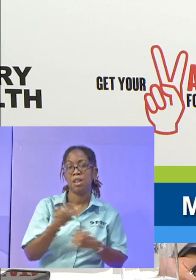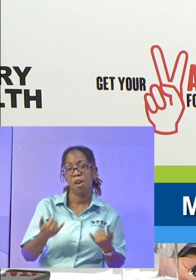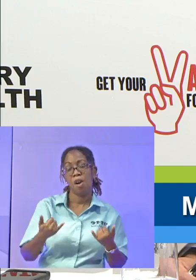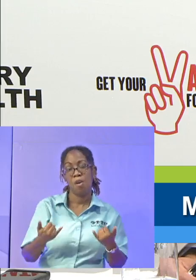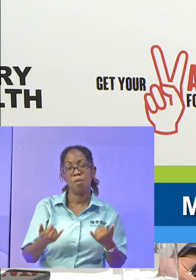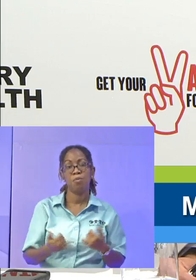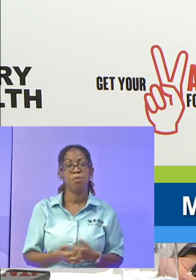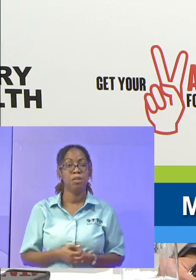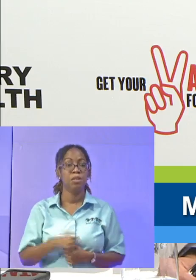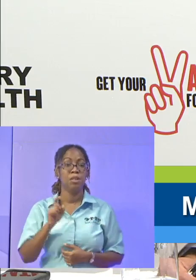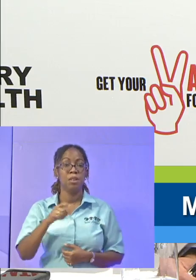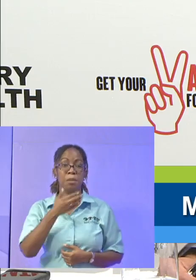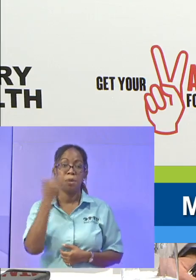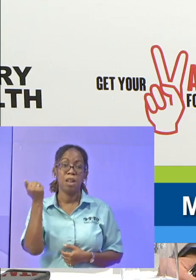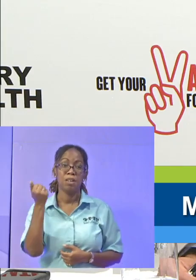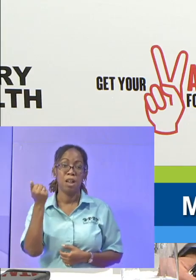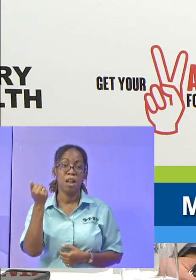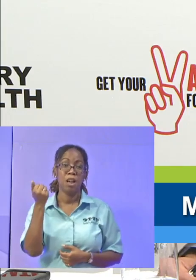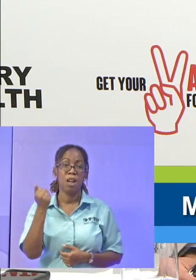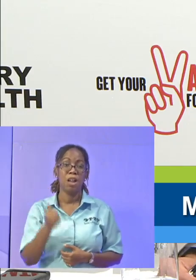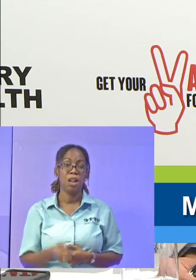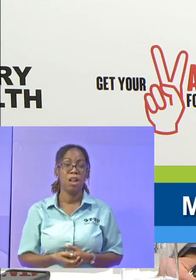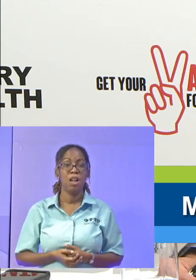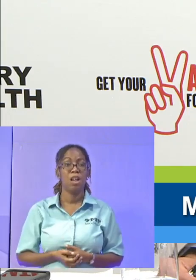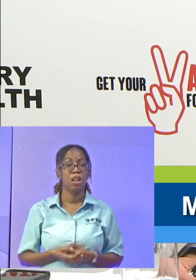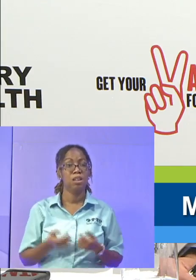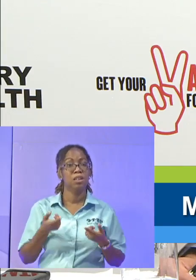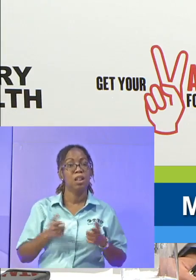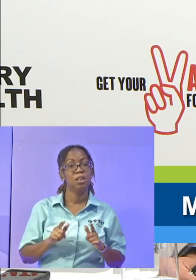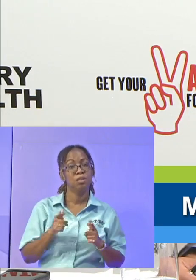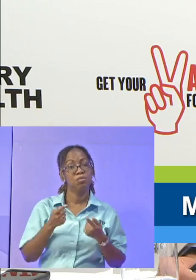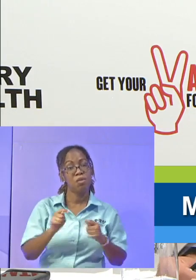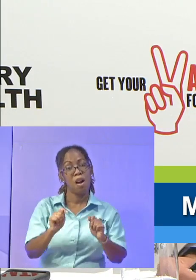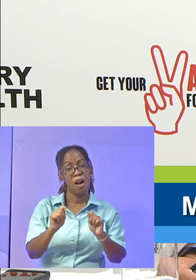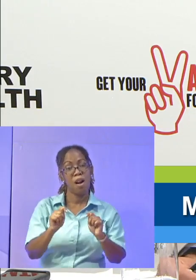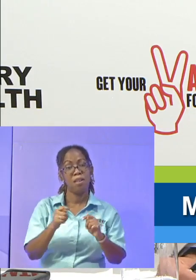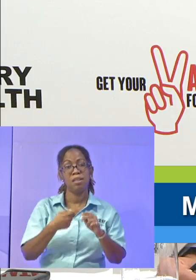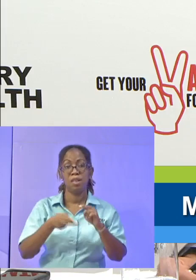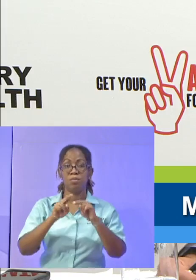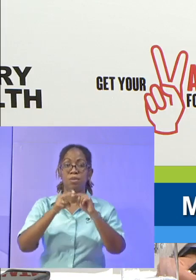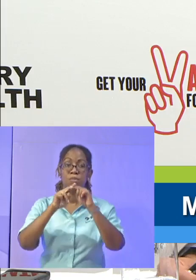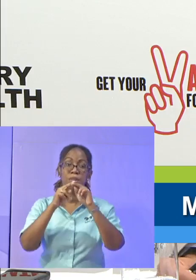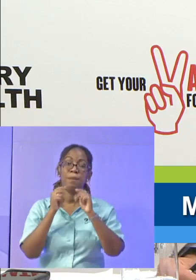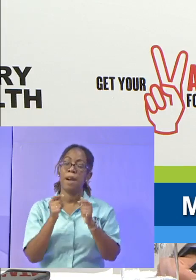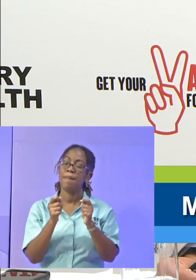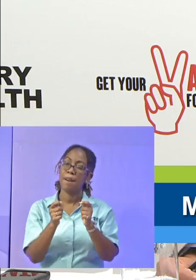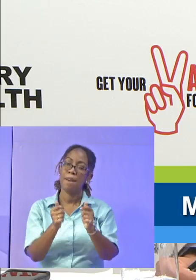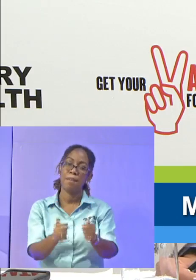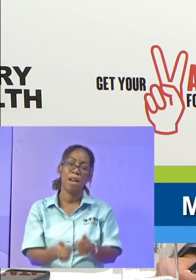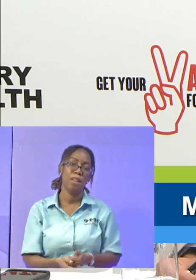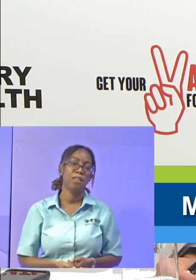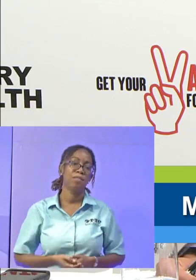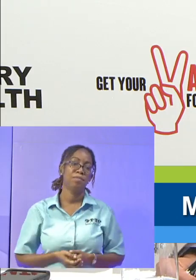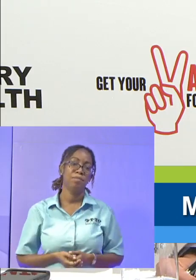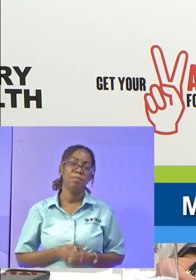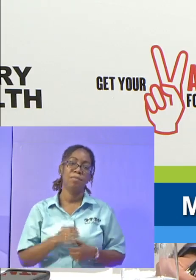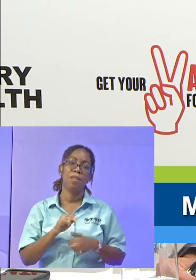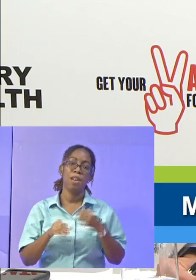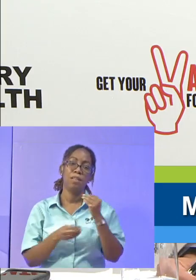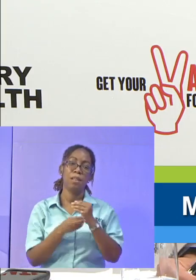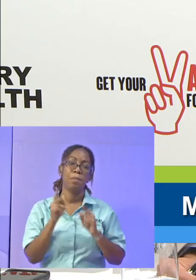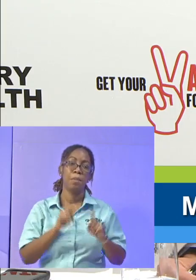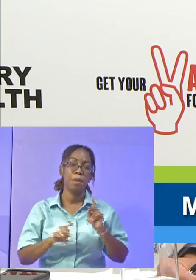better. Let's try and get that up as fast as humanly possible. Total number of